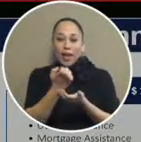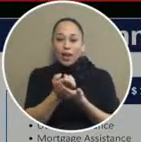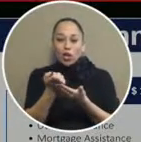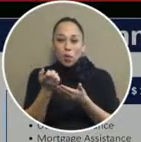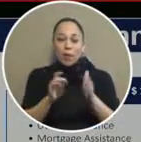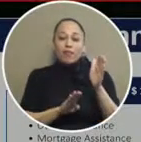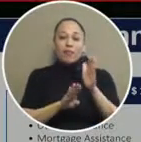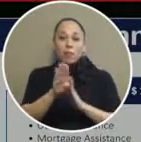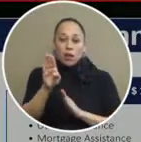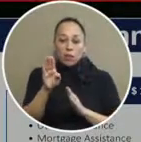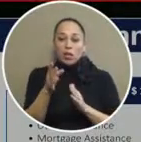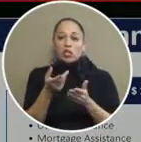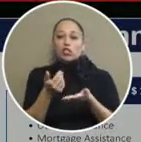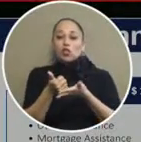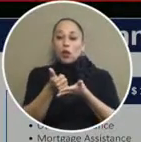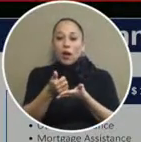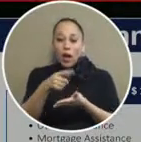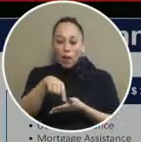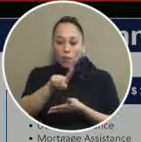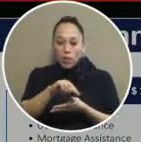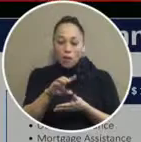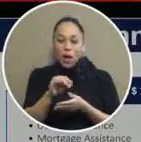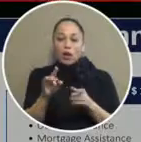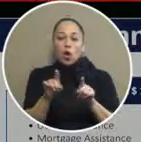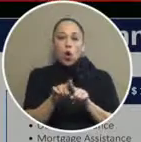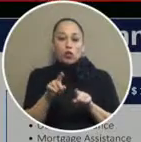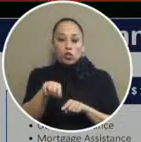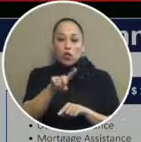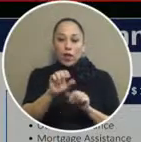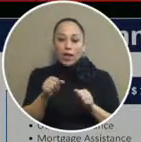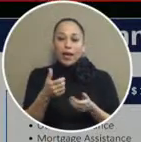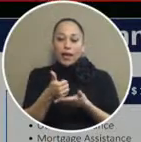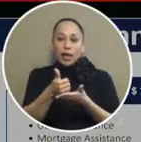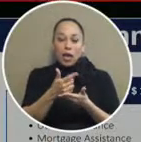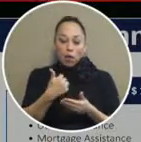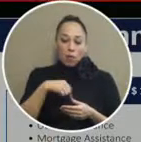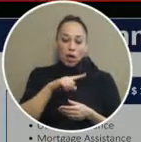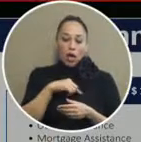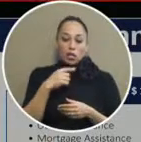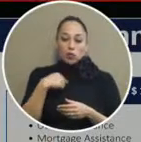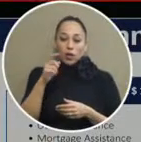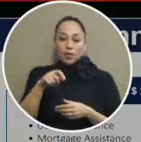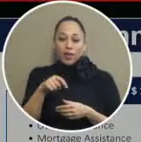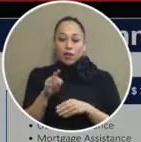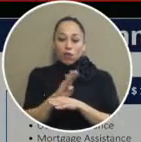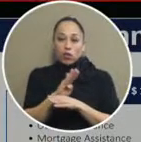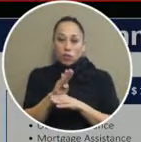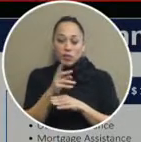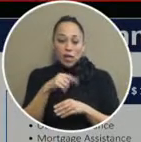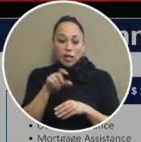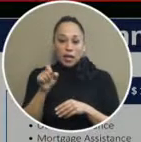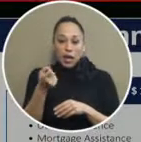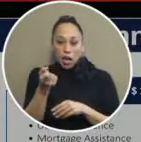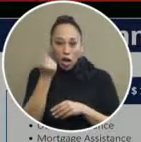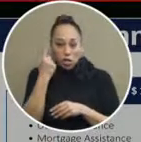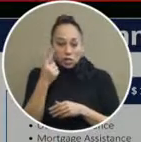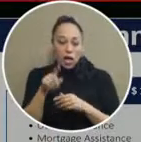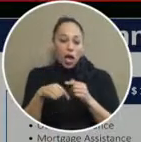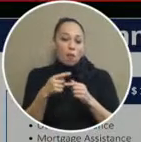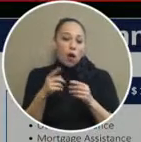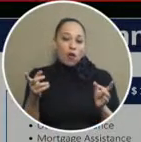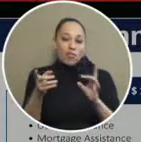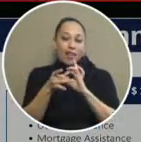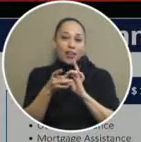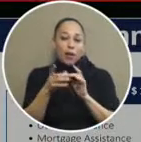development to help them as well as they can help us understand what the needs of businesses are, and we can understand what the